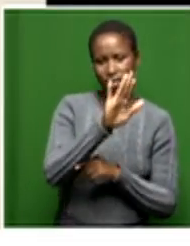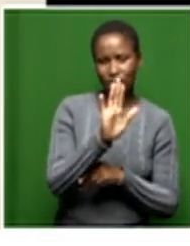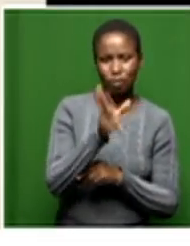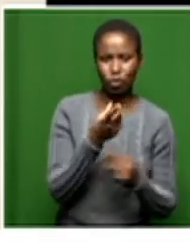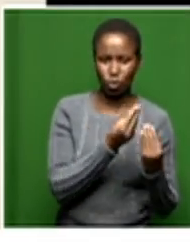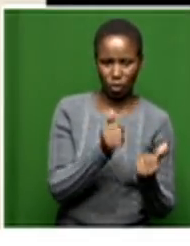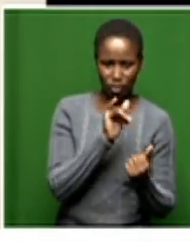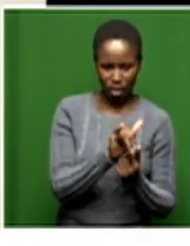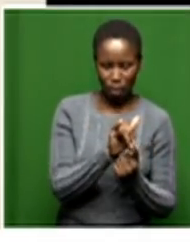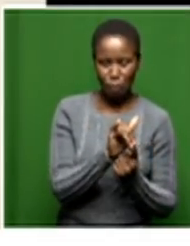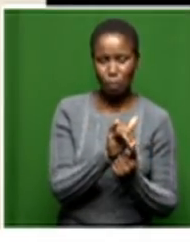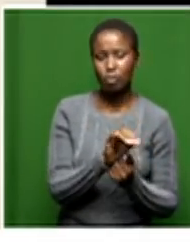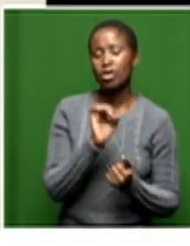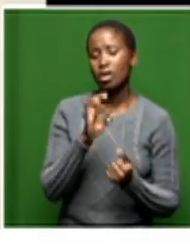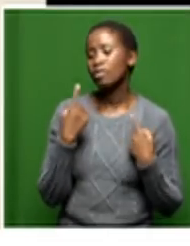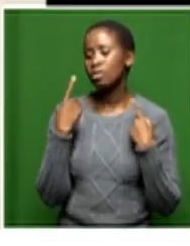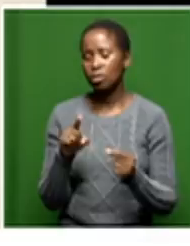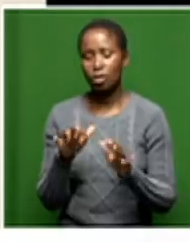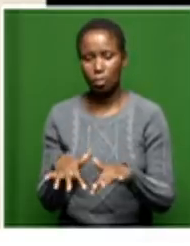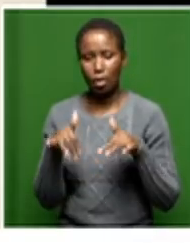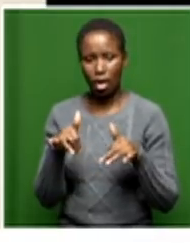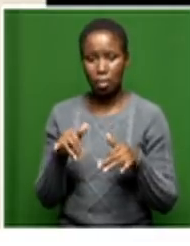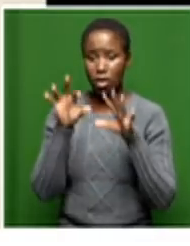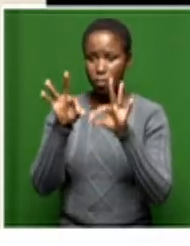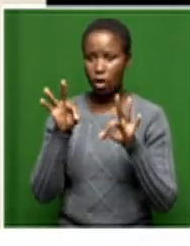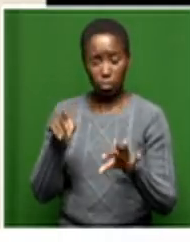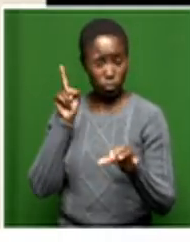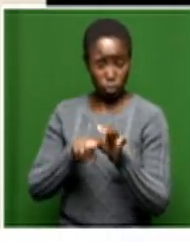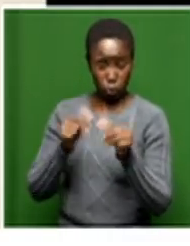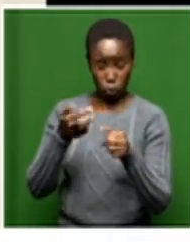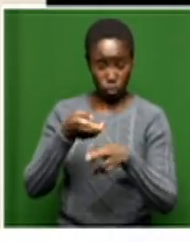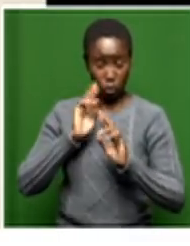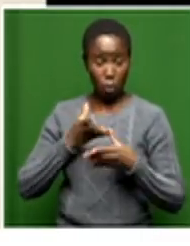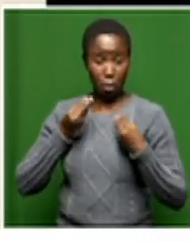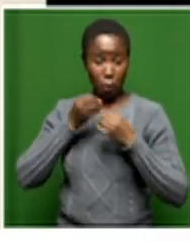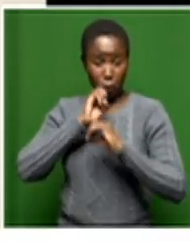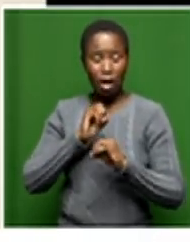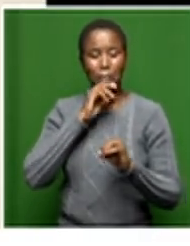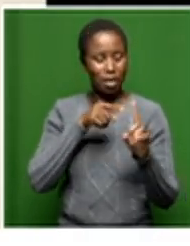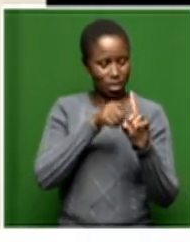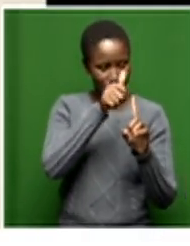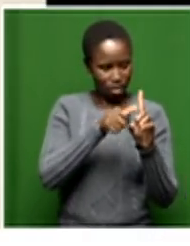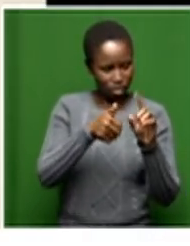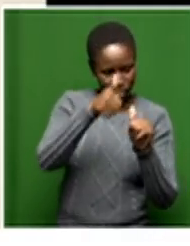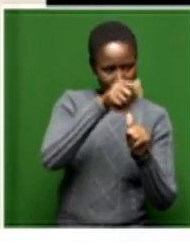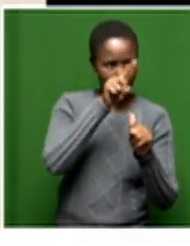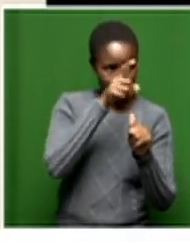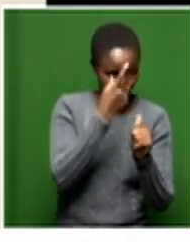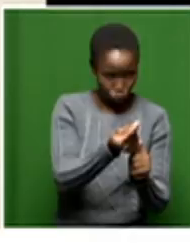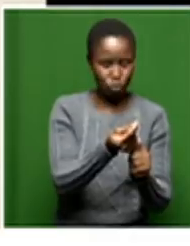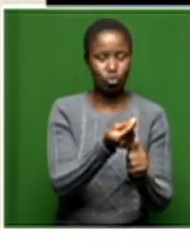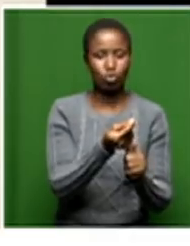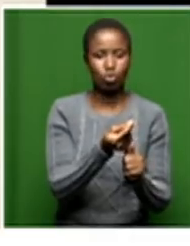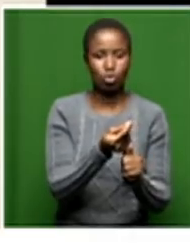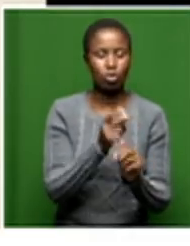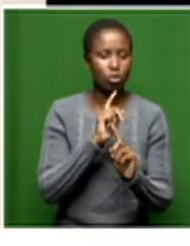you deal with issues where they come to Parliament and not provide proper quality responses, it's the executive authority that should do that on our behalf.